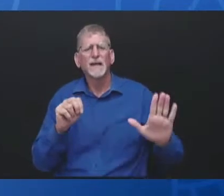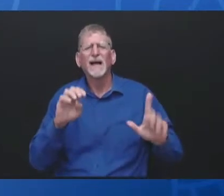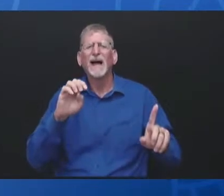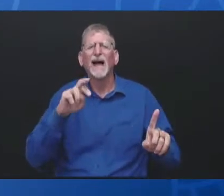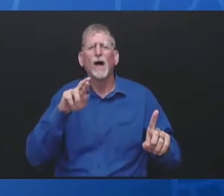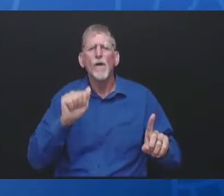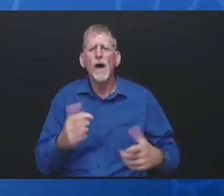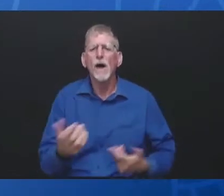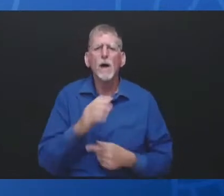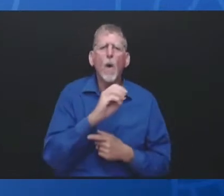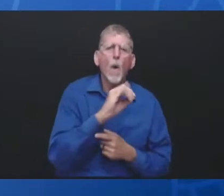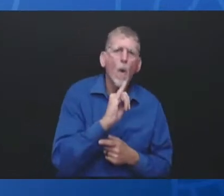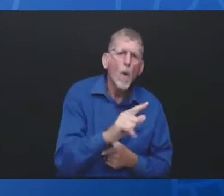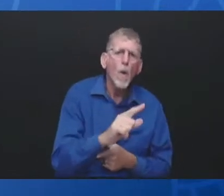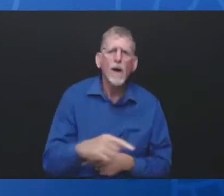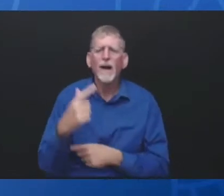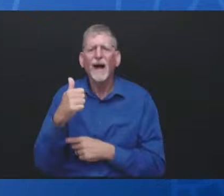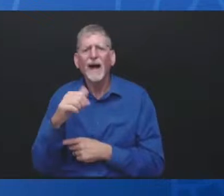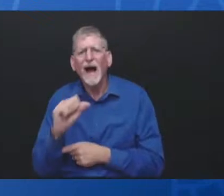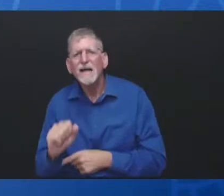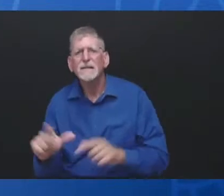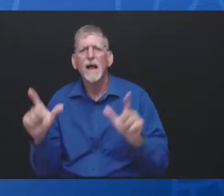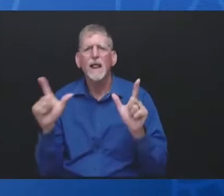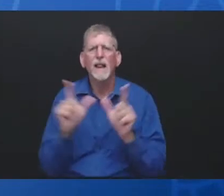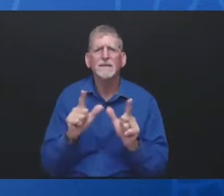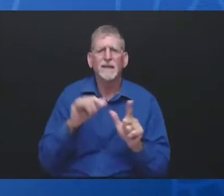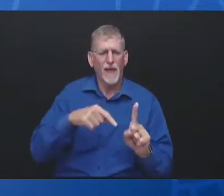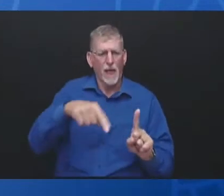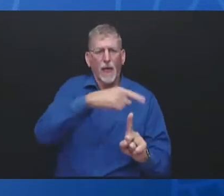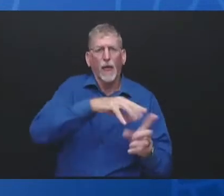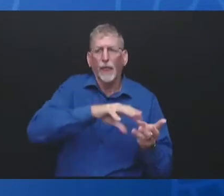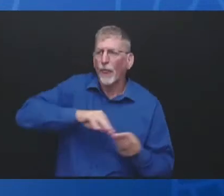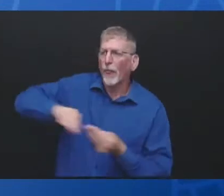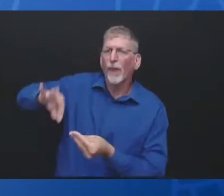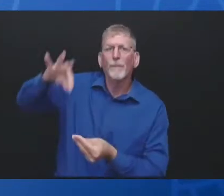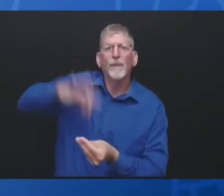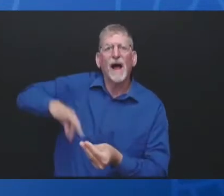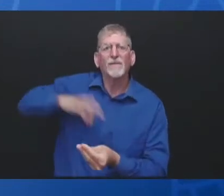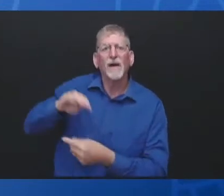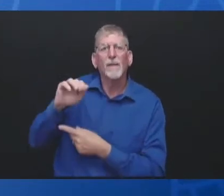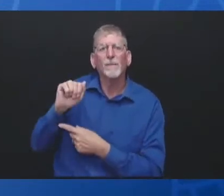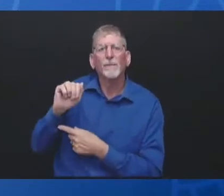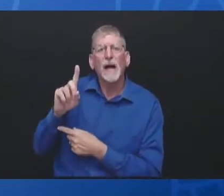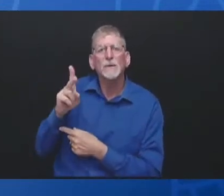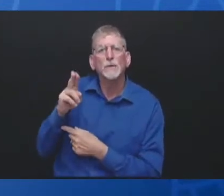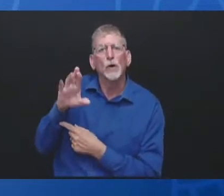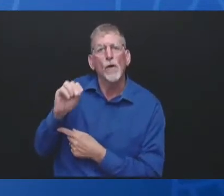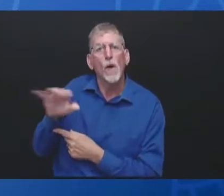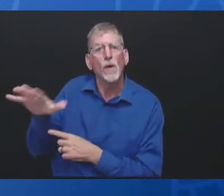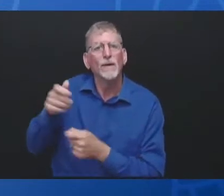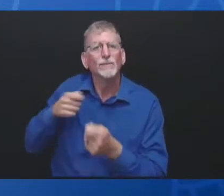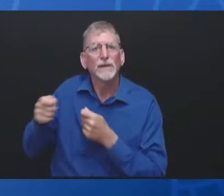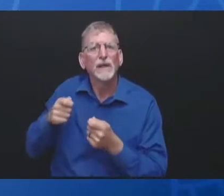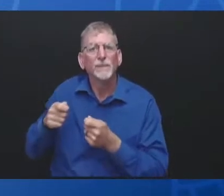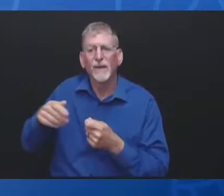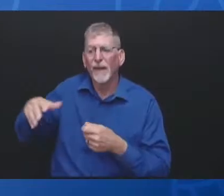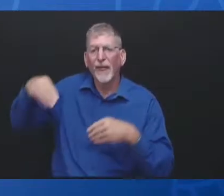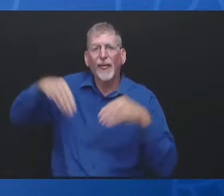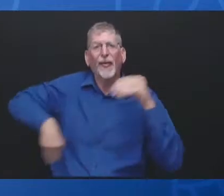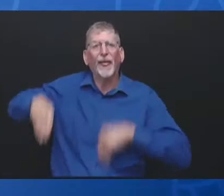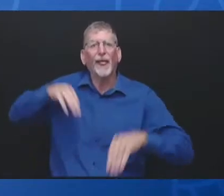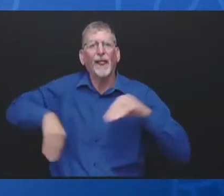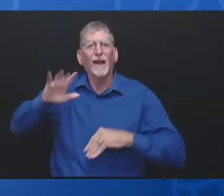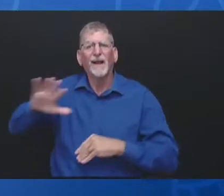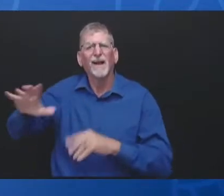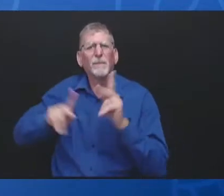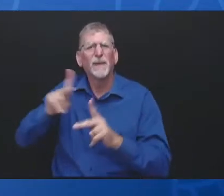and lined the pockets of his cronies. We are going to continue to deny any funding of the Maduro regime